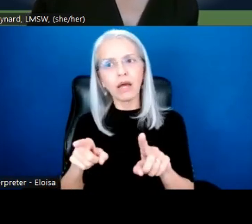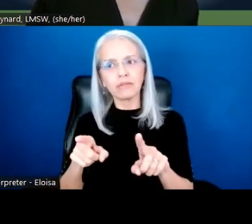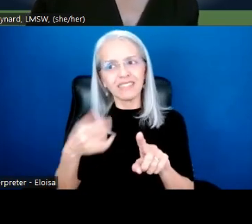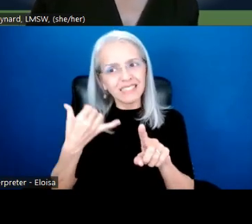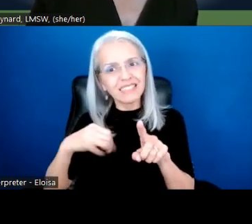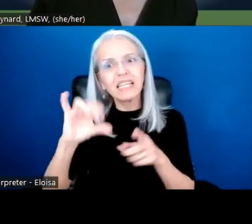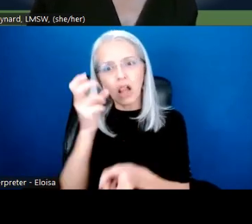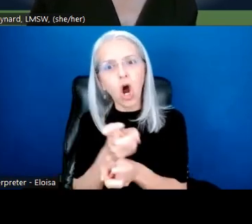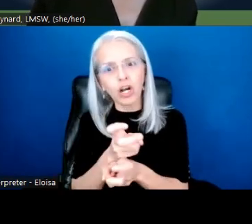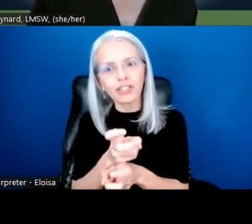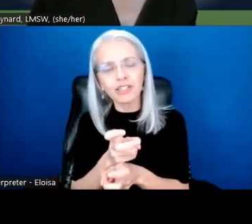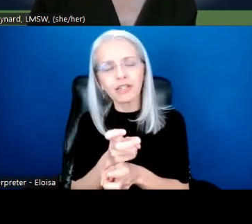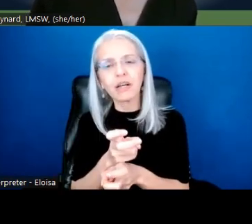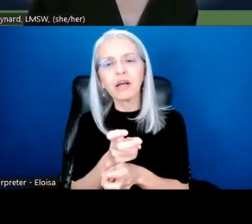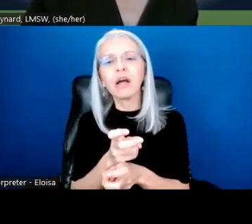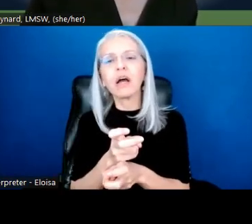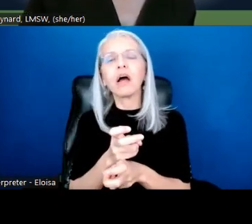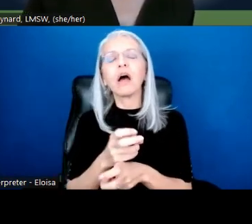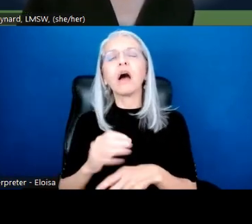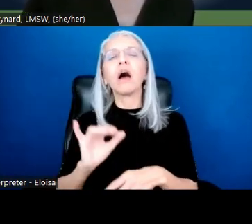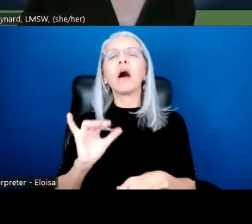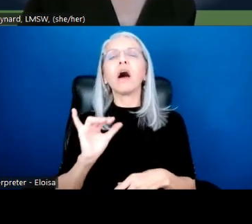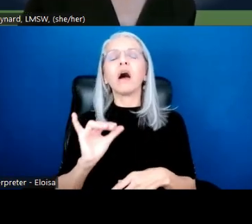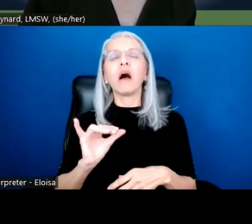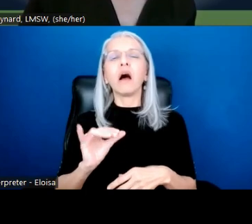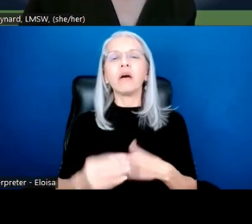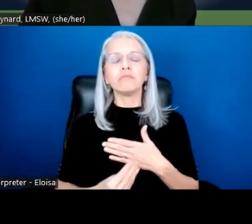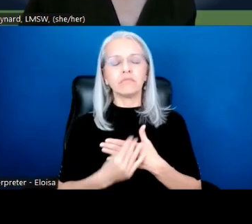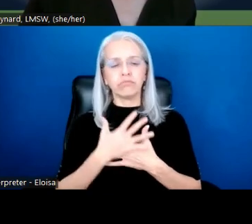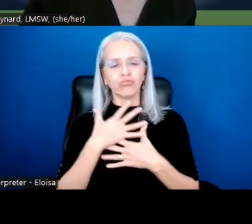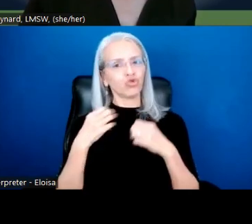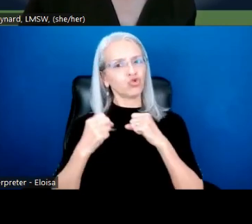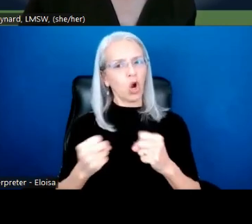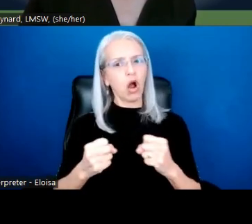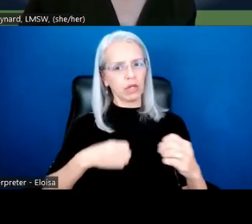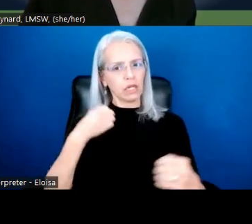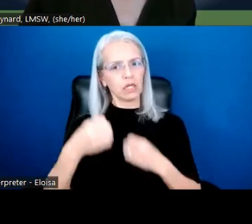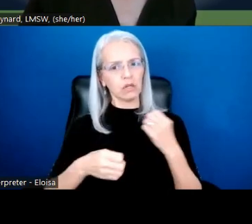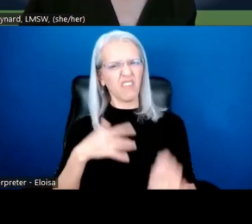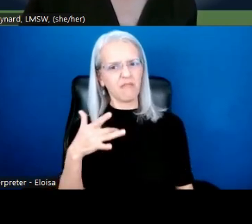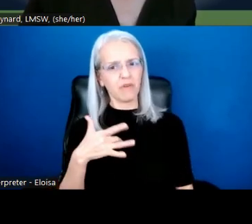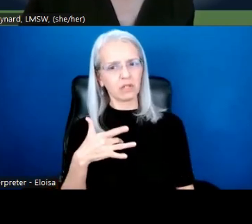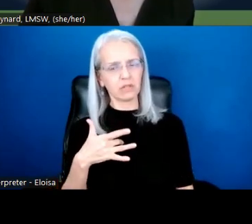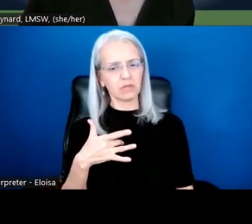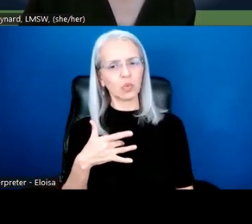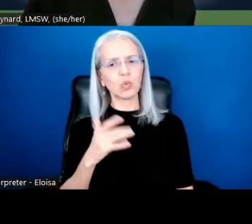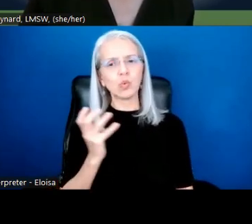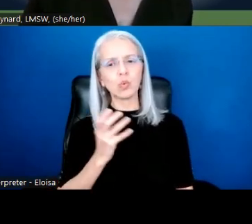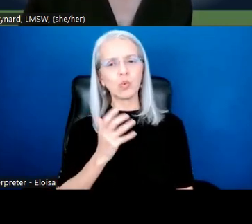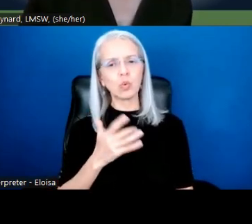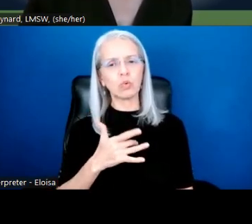it sort of provokes real strong feelings. Great sense of